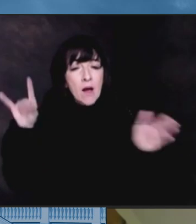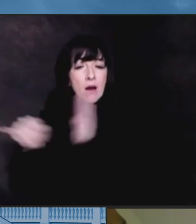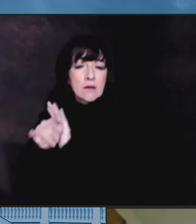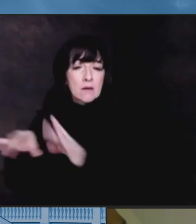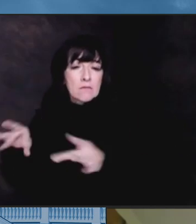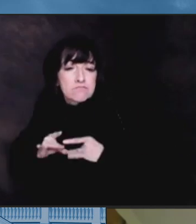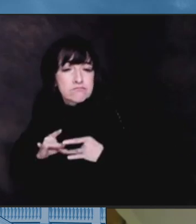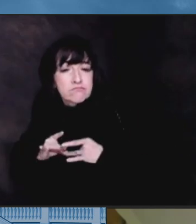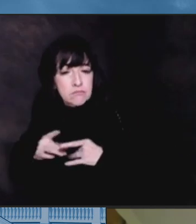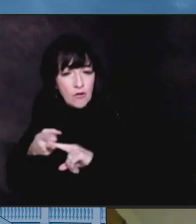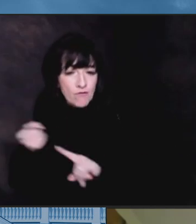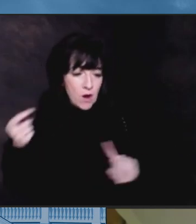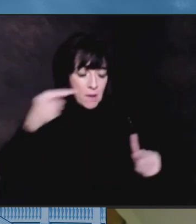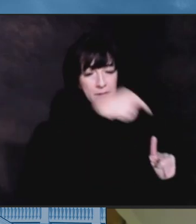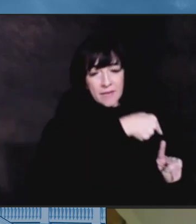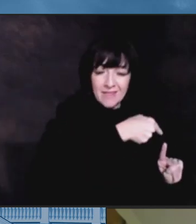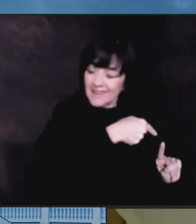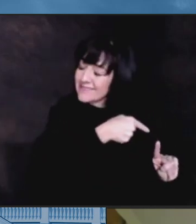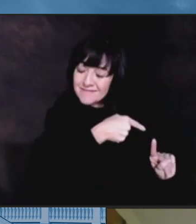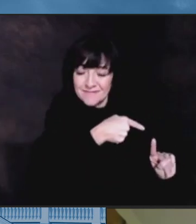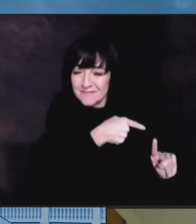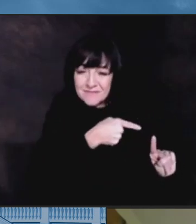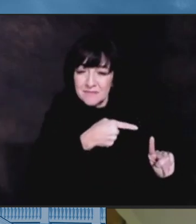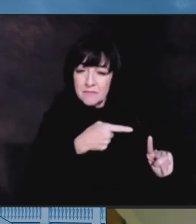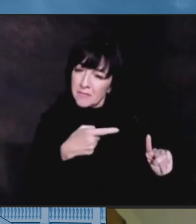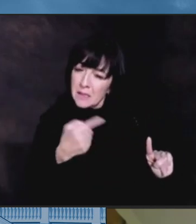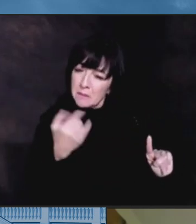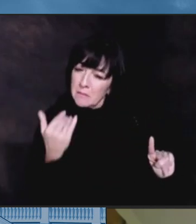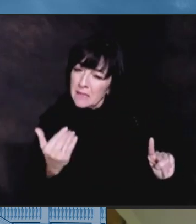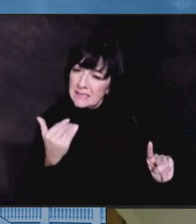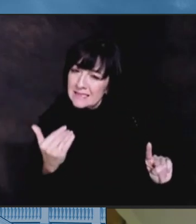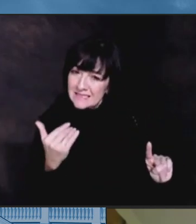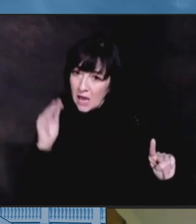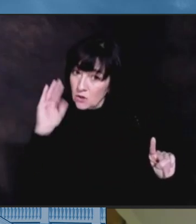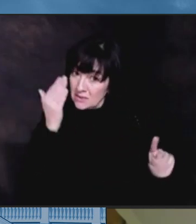people away from exposing others, but it also is a high burden